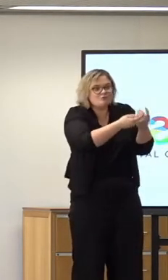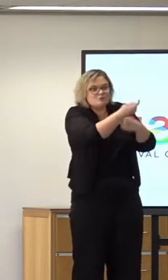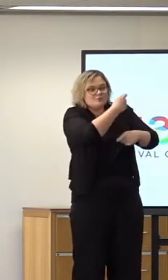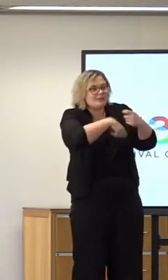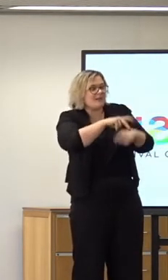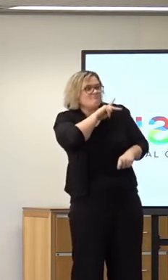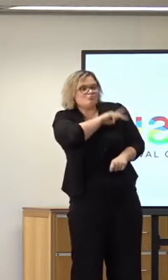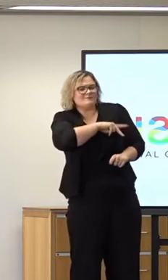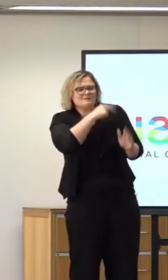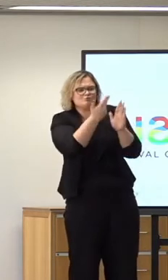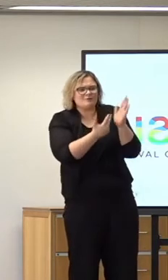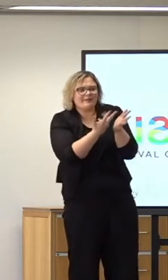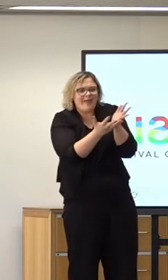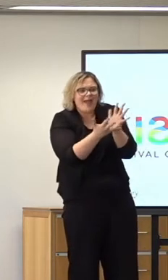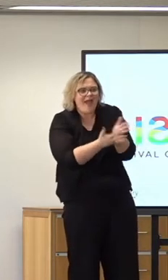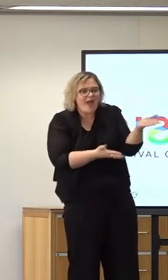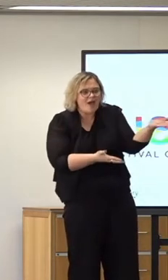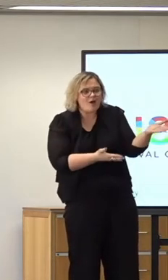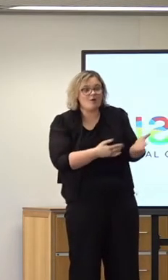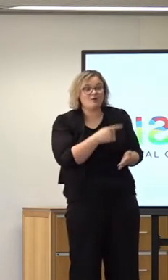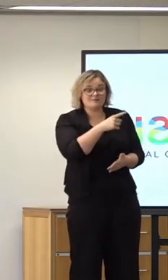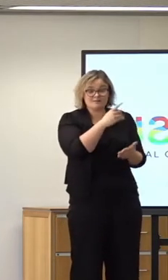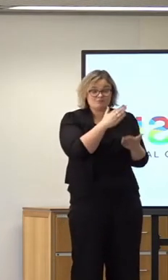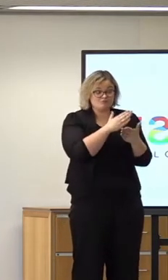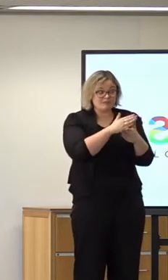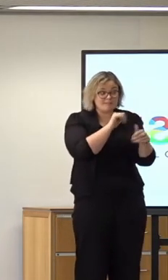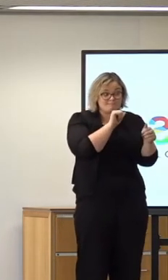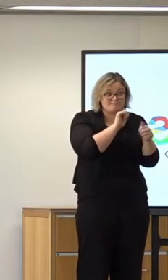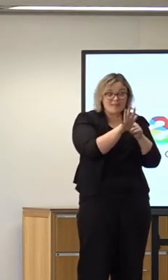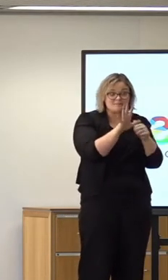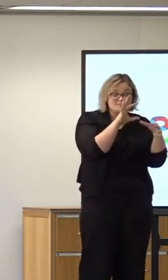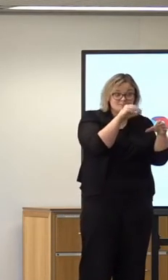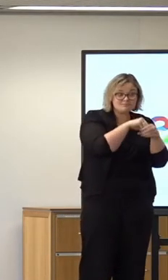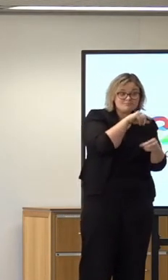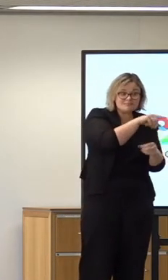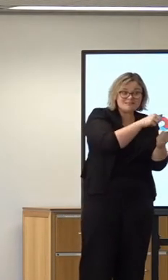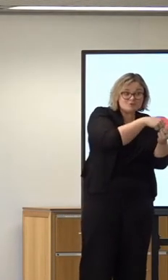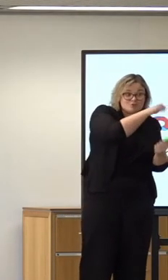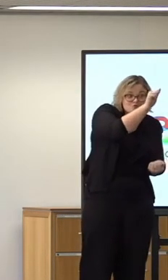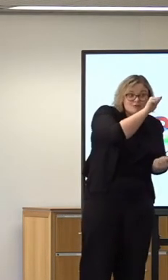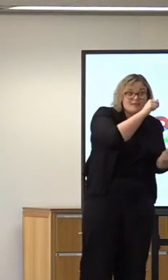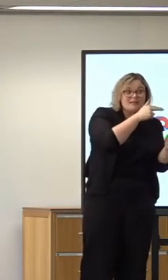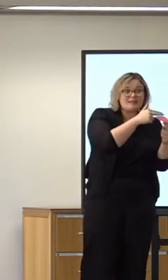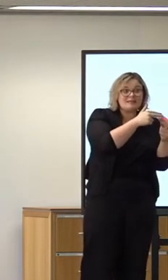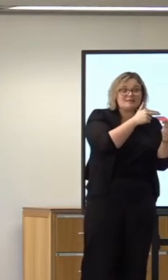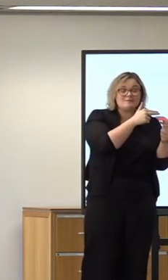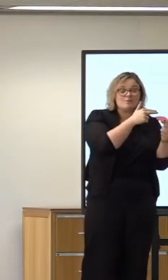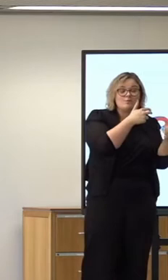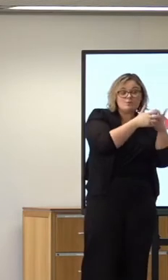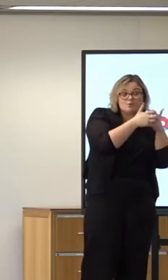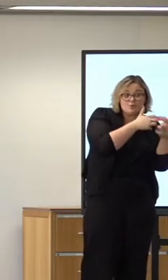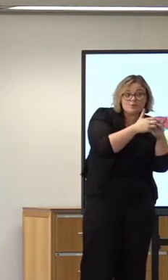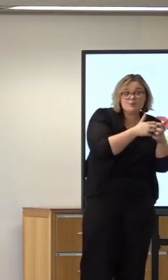a professional artist and whether that is necessarily best represented by a degree in the tertiary system, a master's degree, a PhD,